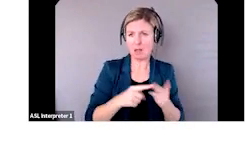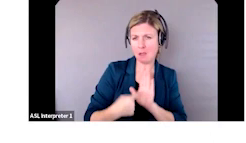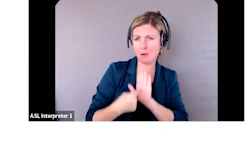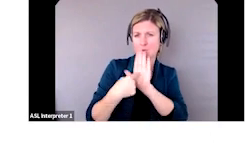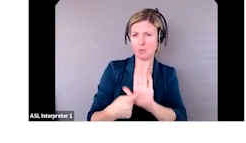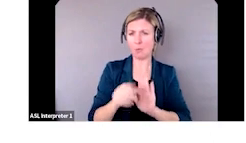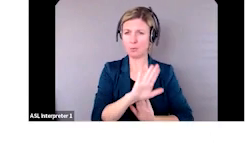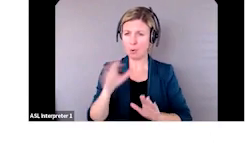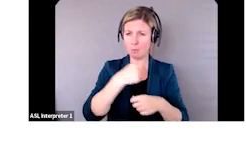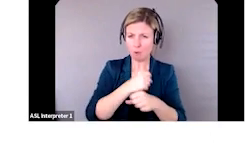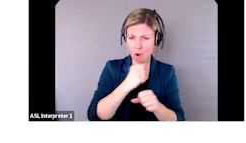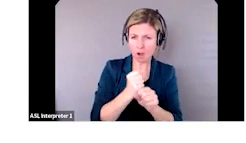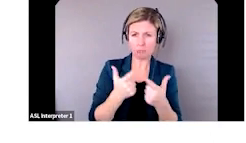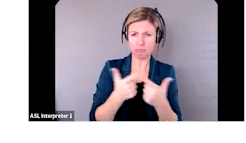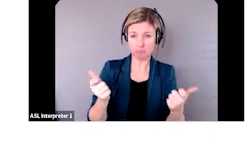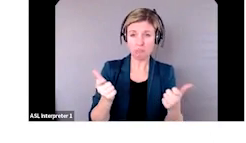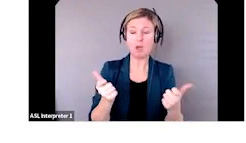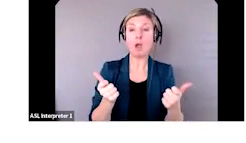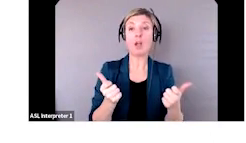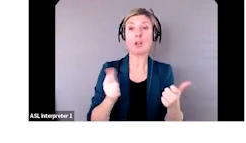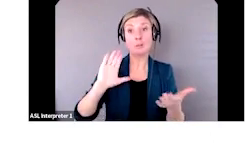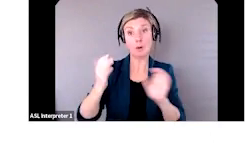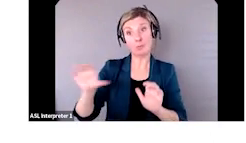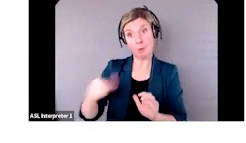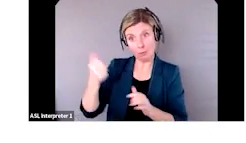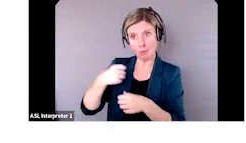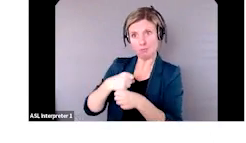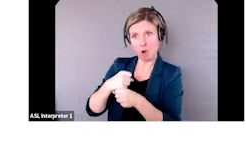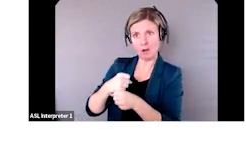grander landscape of products that we're selling. Okay.